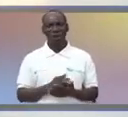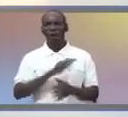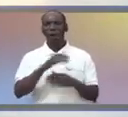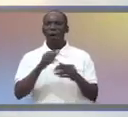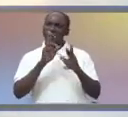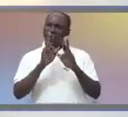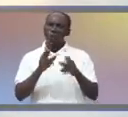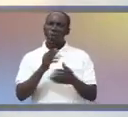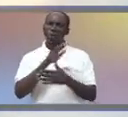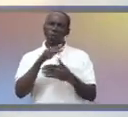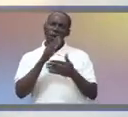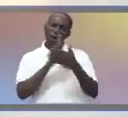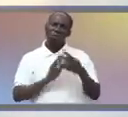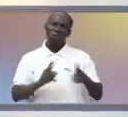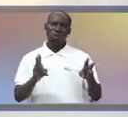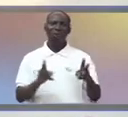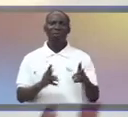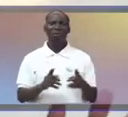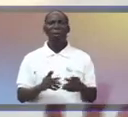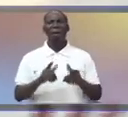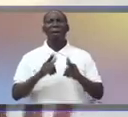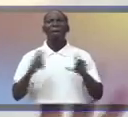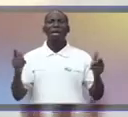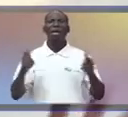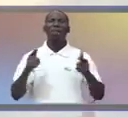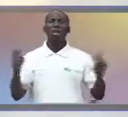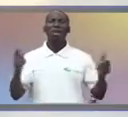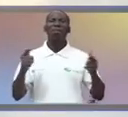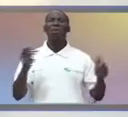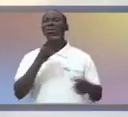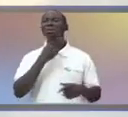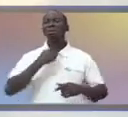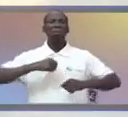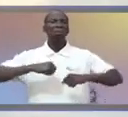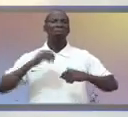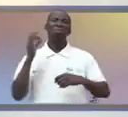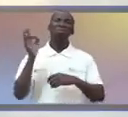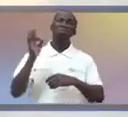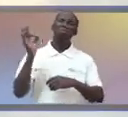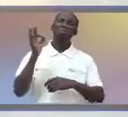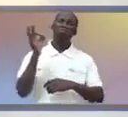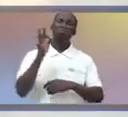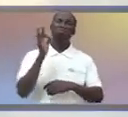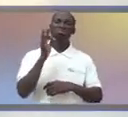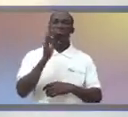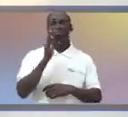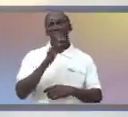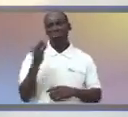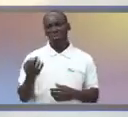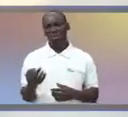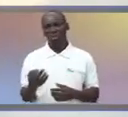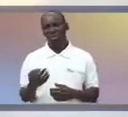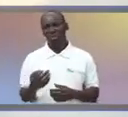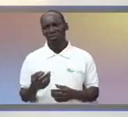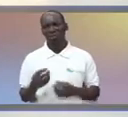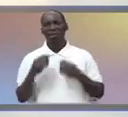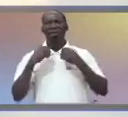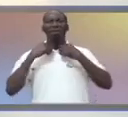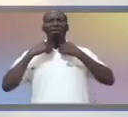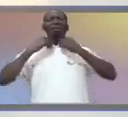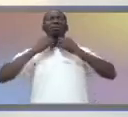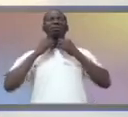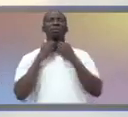esre asofo akasi akasi akasi obudidan so ya akasi akasi na nuno ah mo bo kereka kola mo she